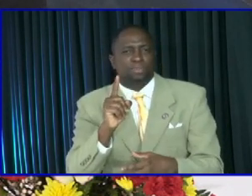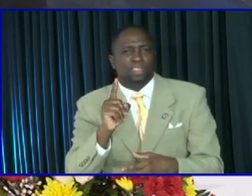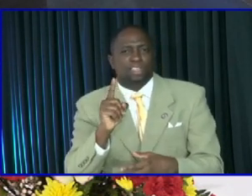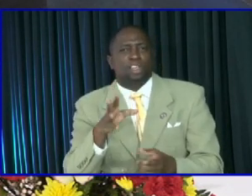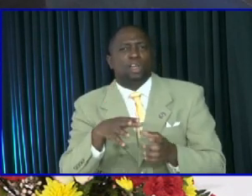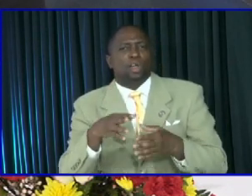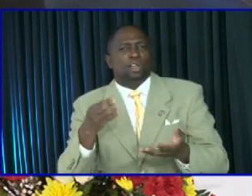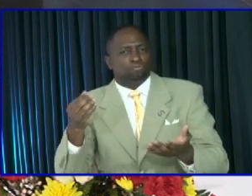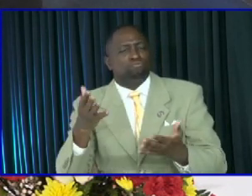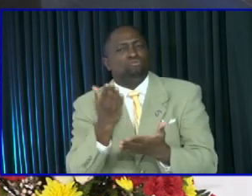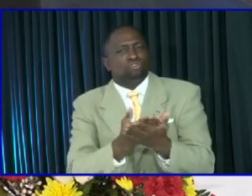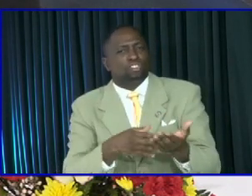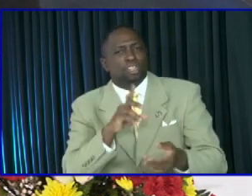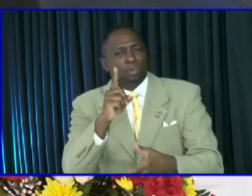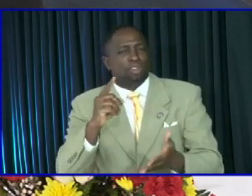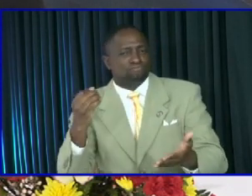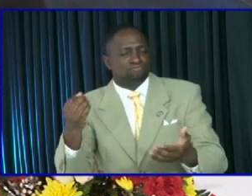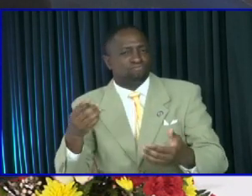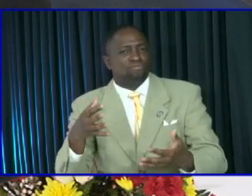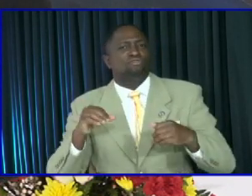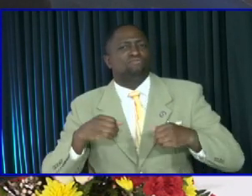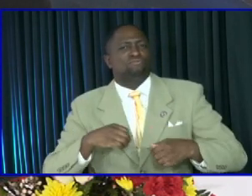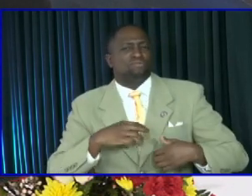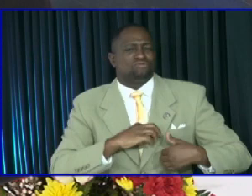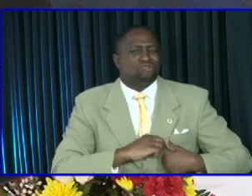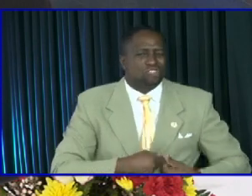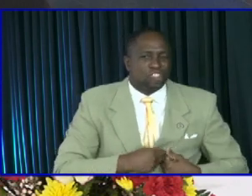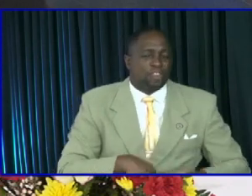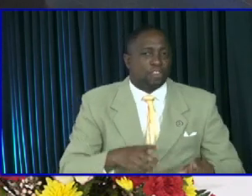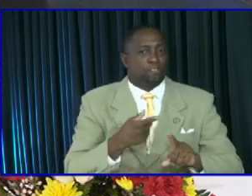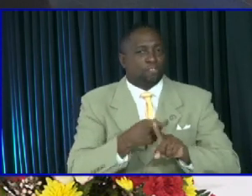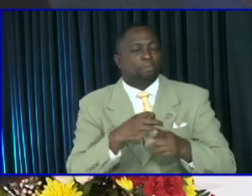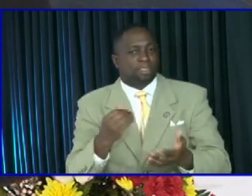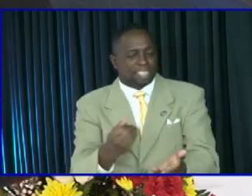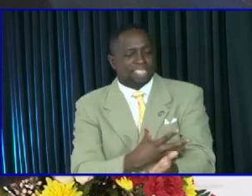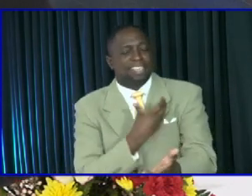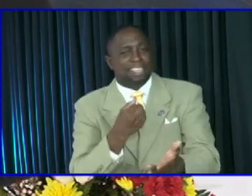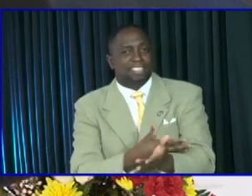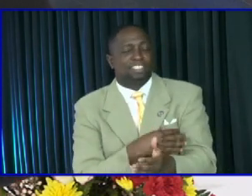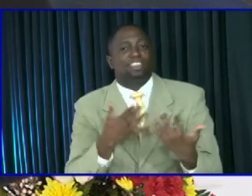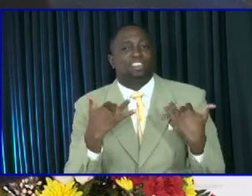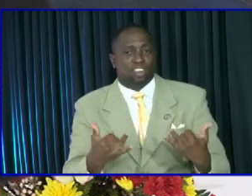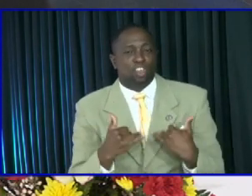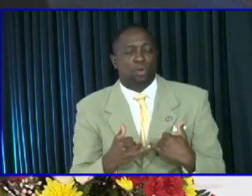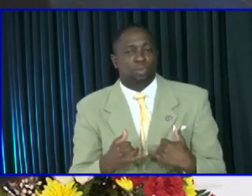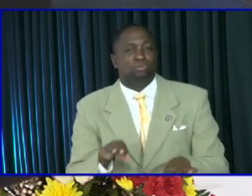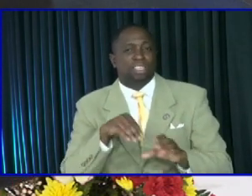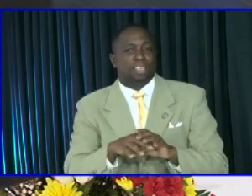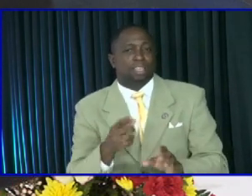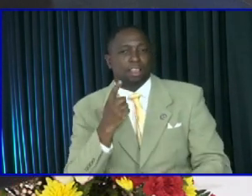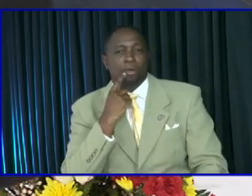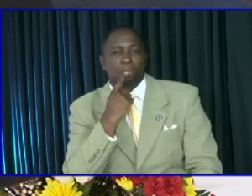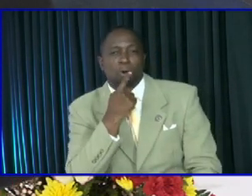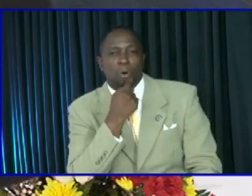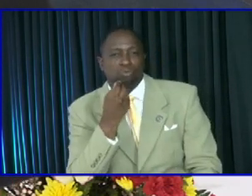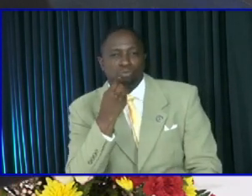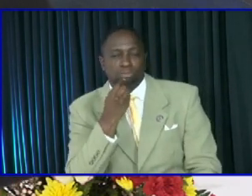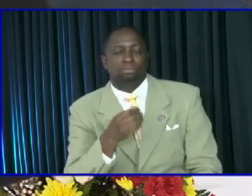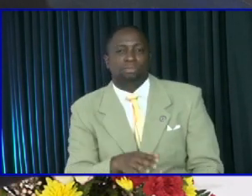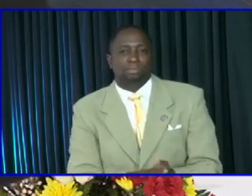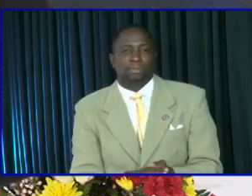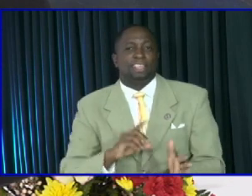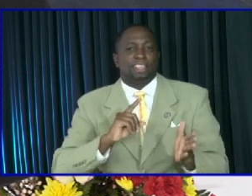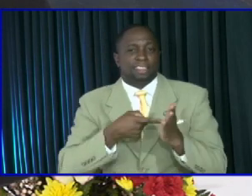and she needs help and prayers. We empathize with you. And this evening, we have Pastor